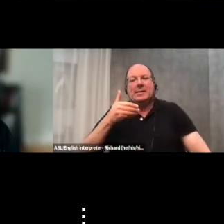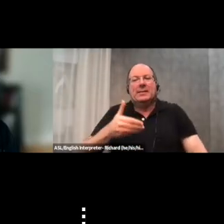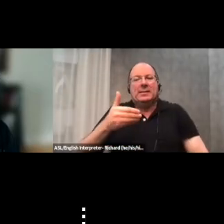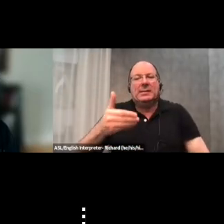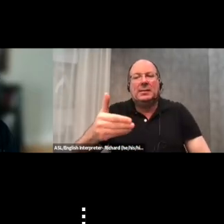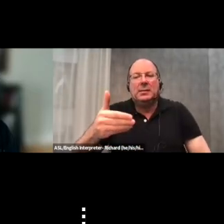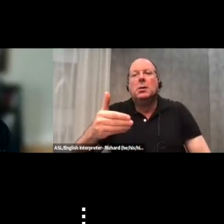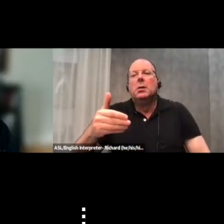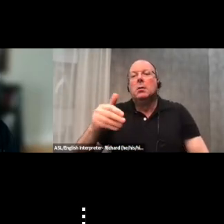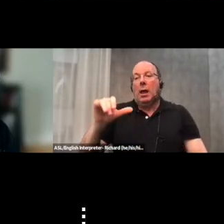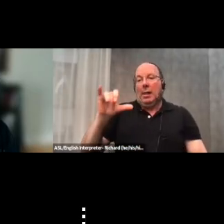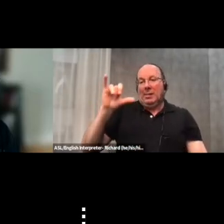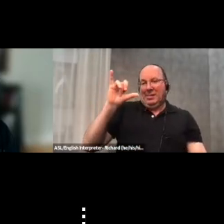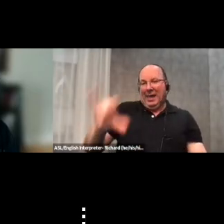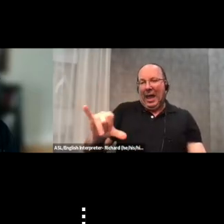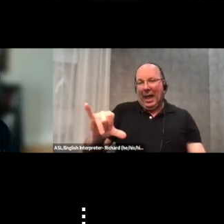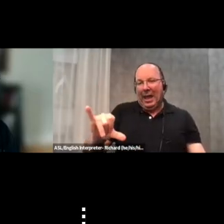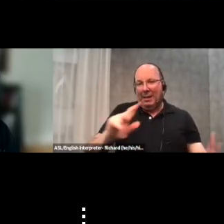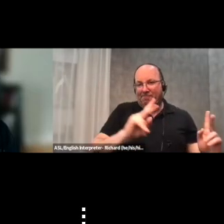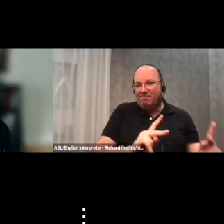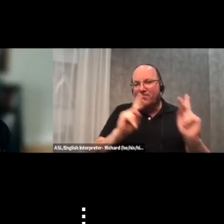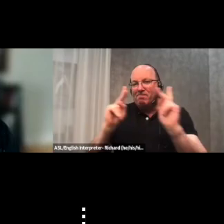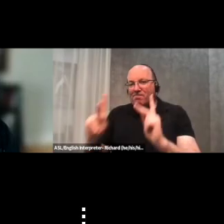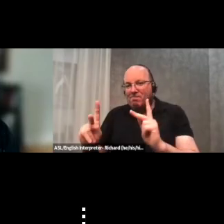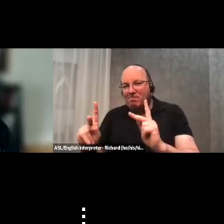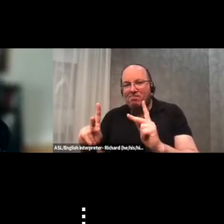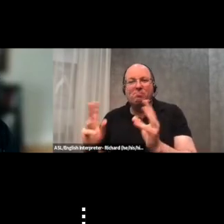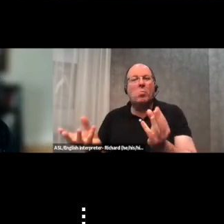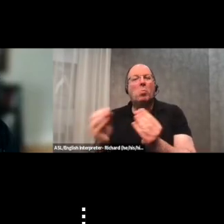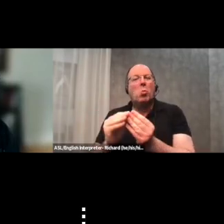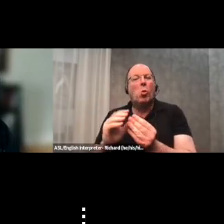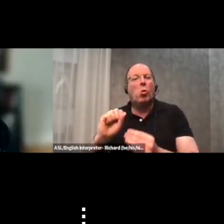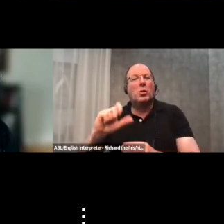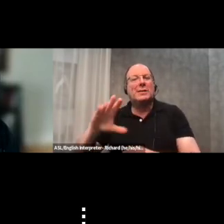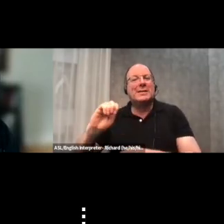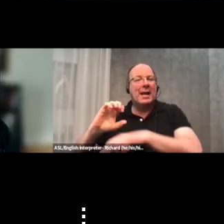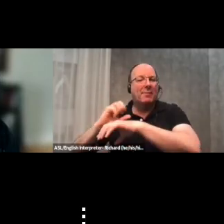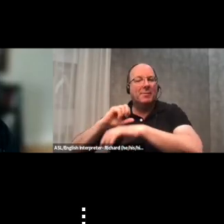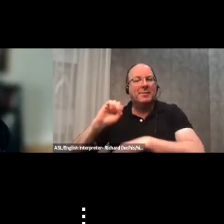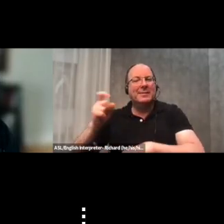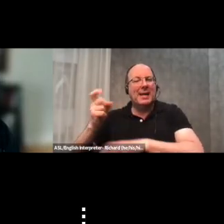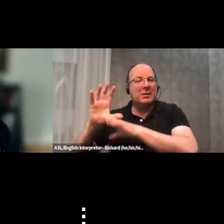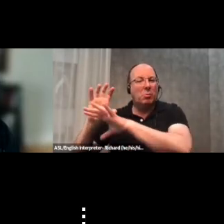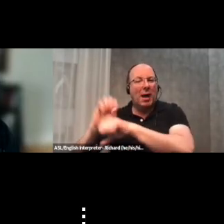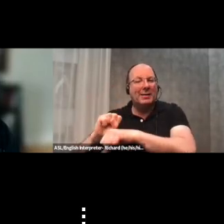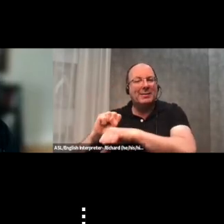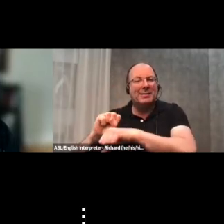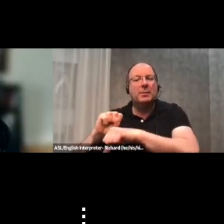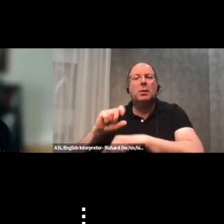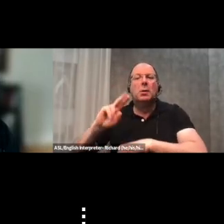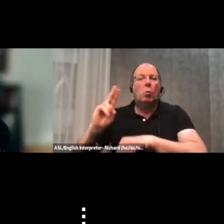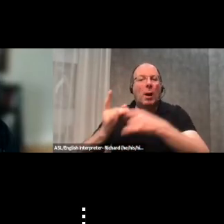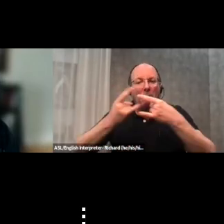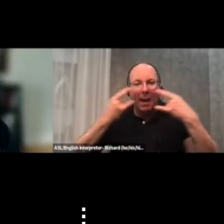can be translated into safer sex practices. So like you can wear a mask